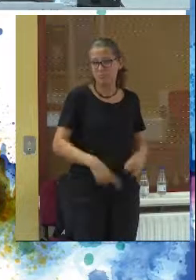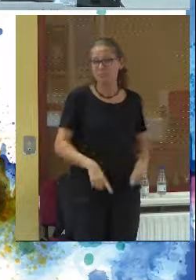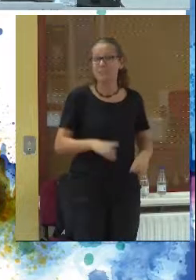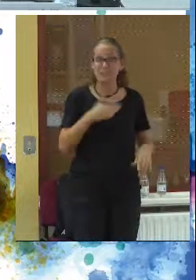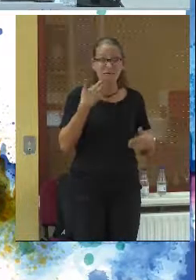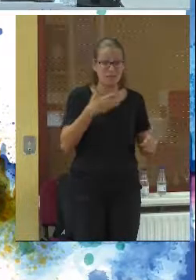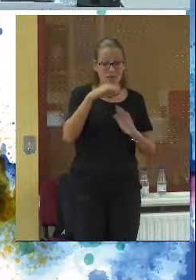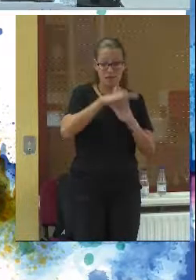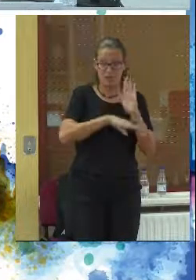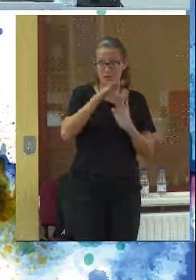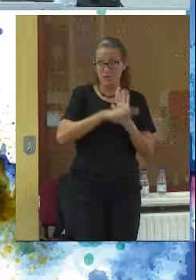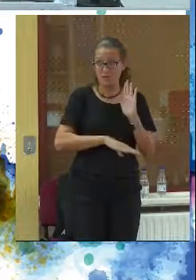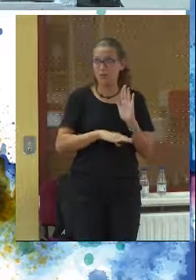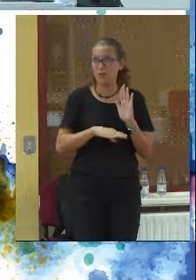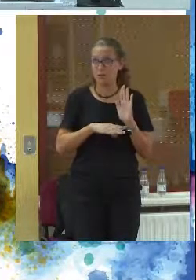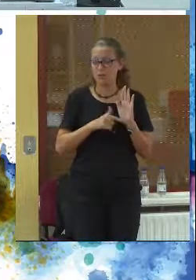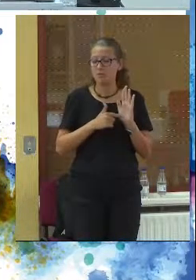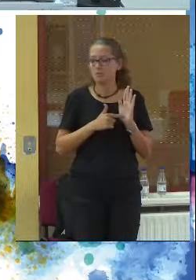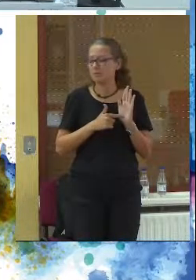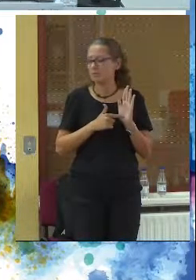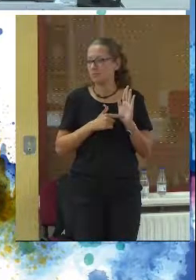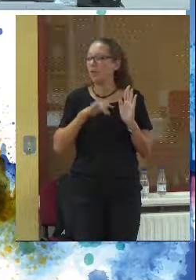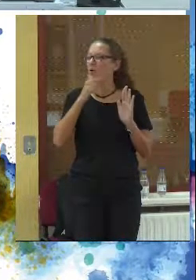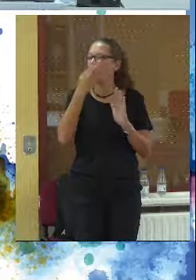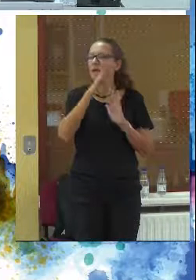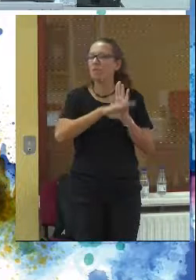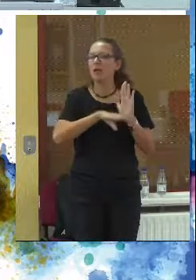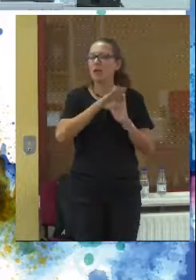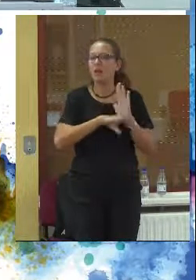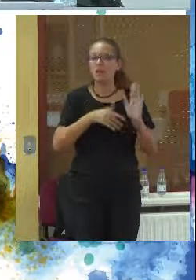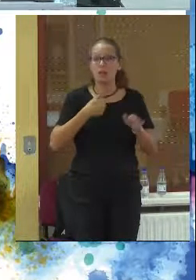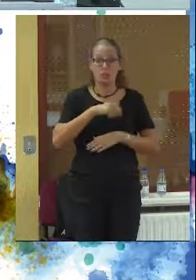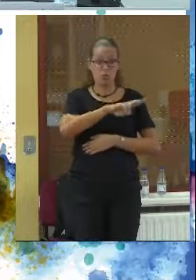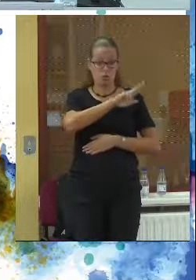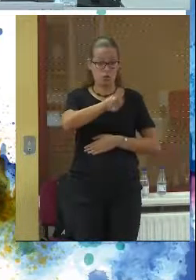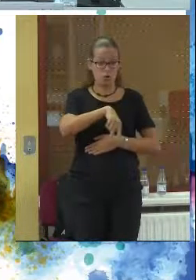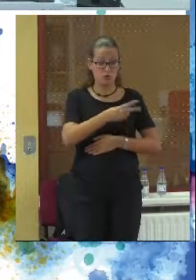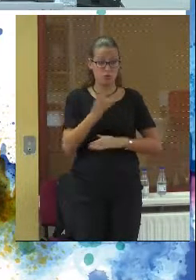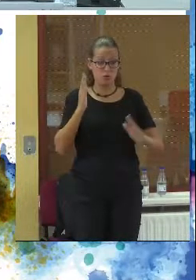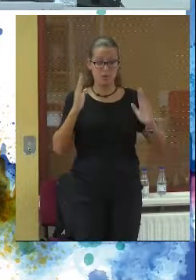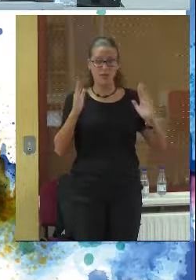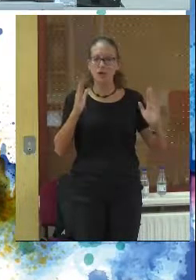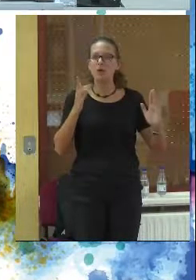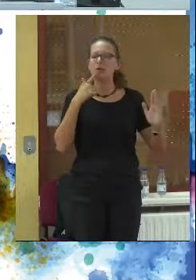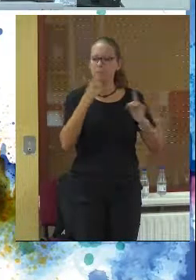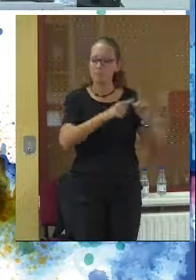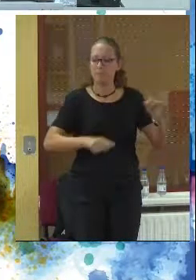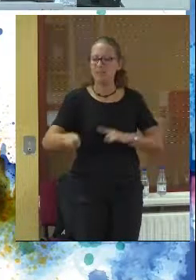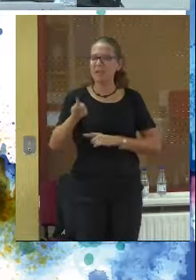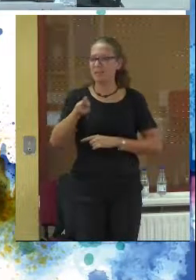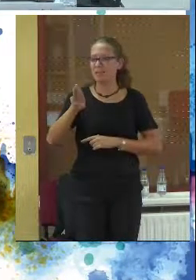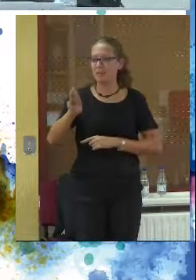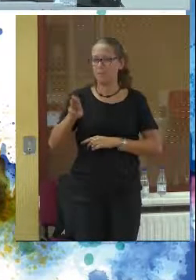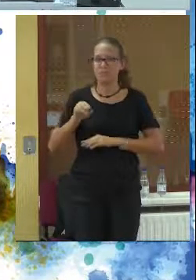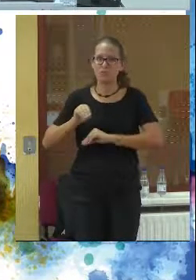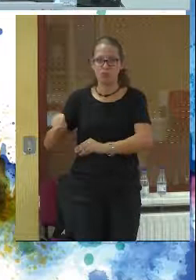an application that exists, we see that in 2 hours' time, these parts